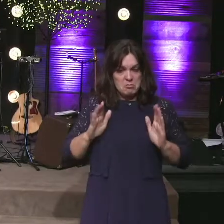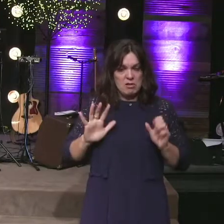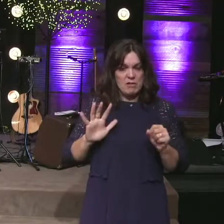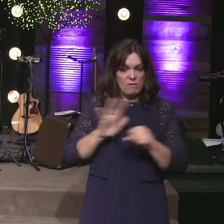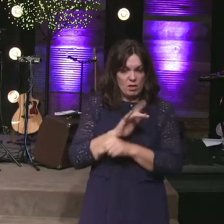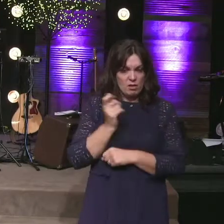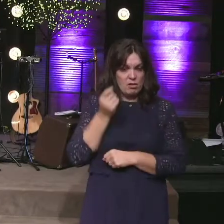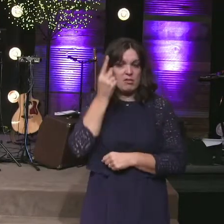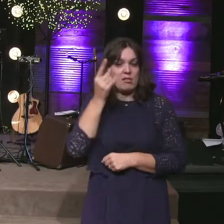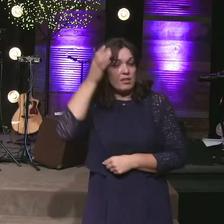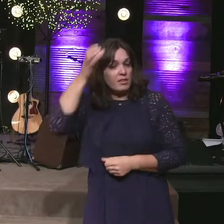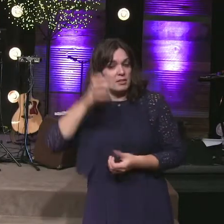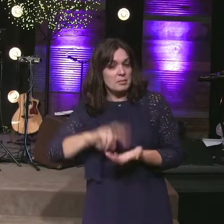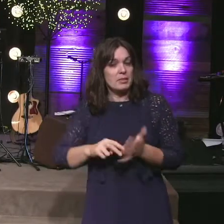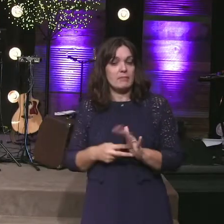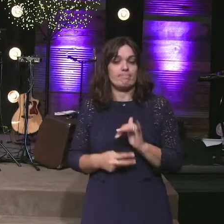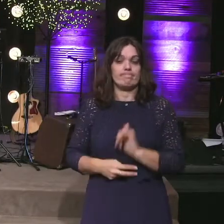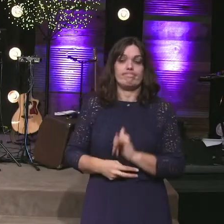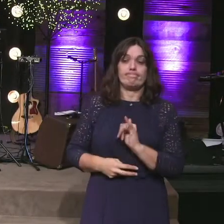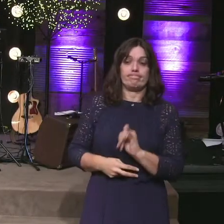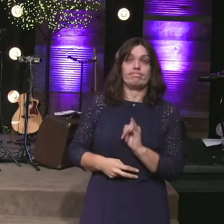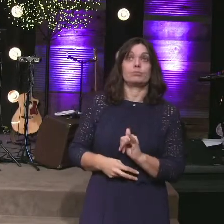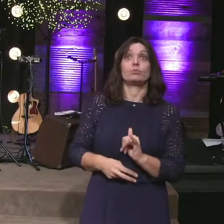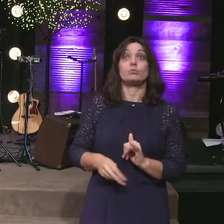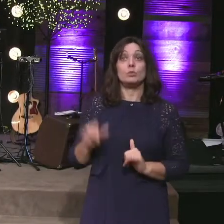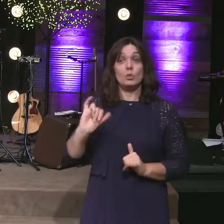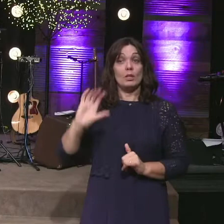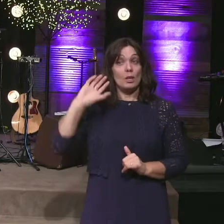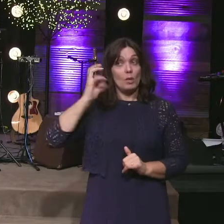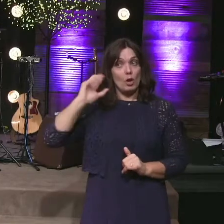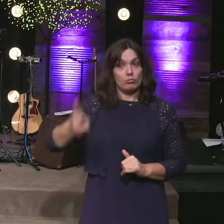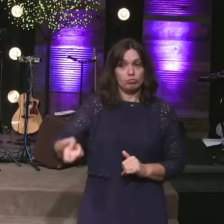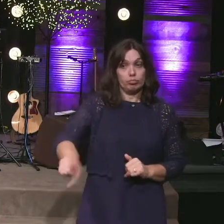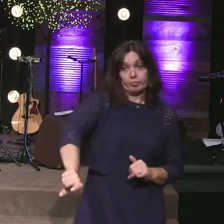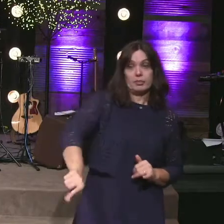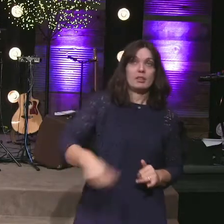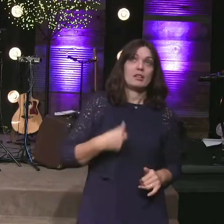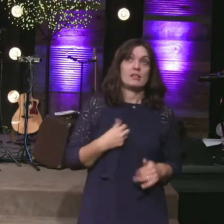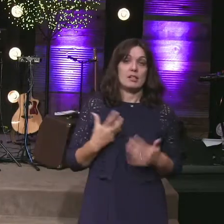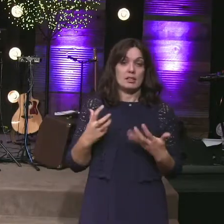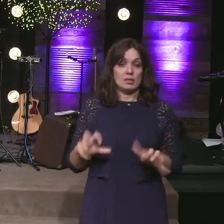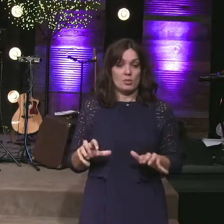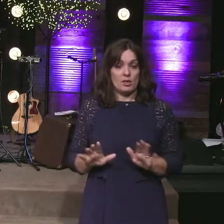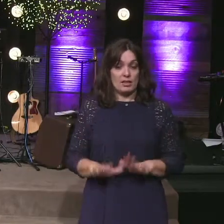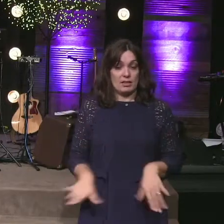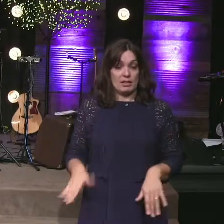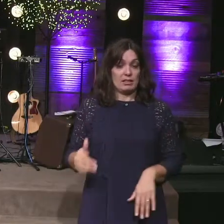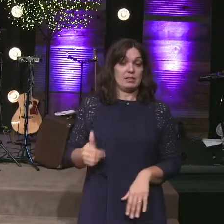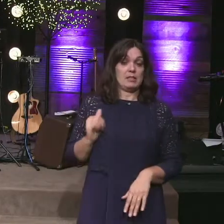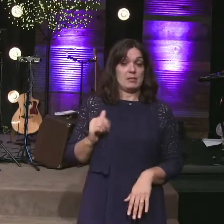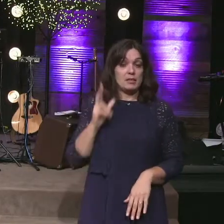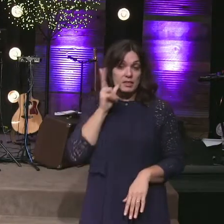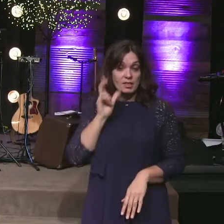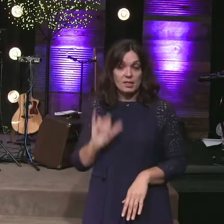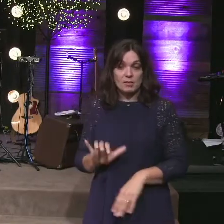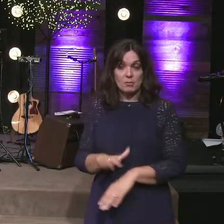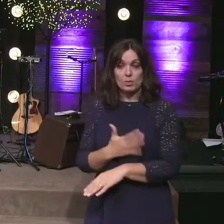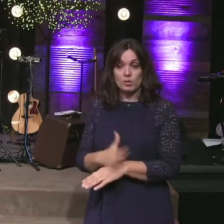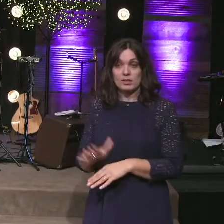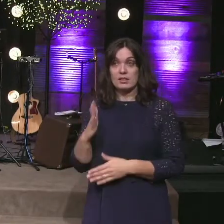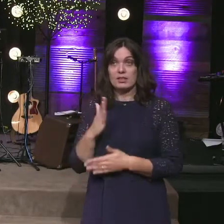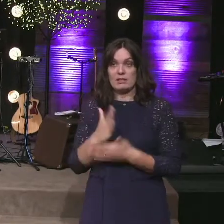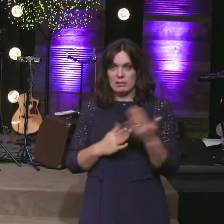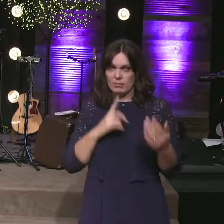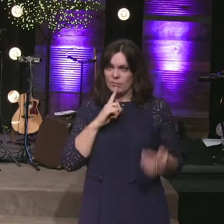were. And I had to shut that channel off because I didn't want my kids to hear that. That some of them songs were